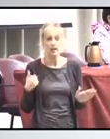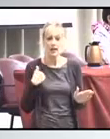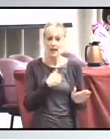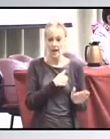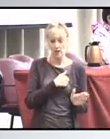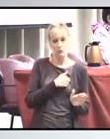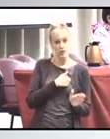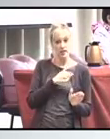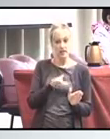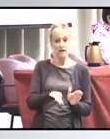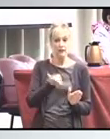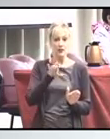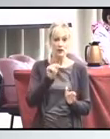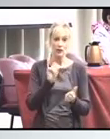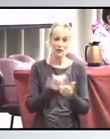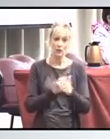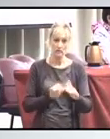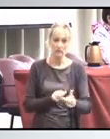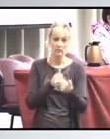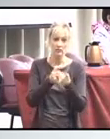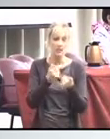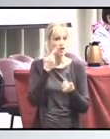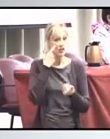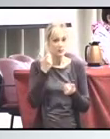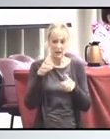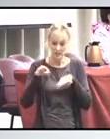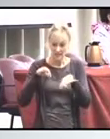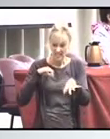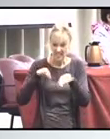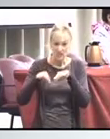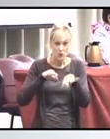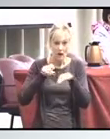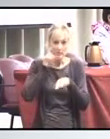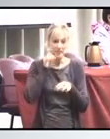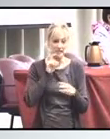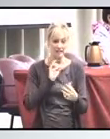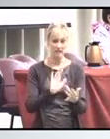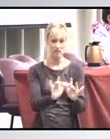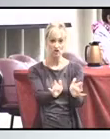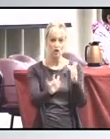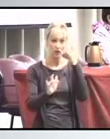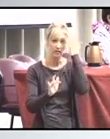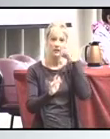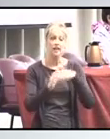quite a challenge because just describing sex assault is very difficult in some languages.